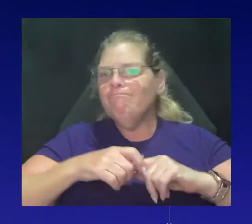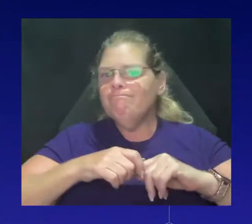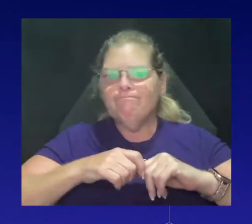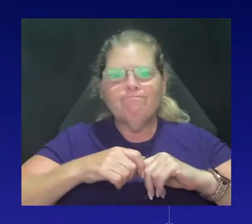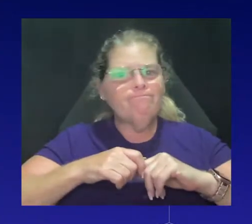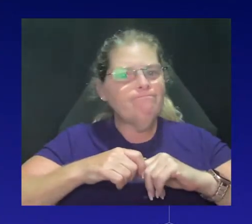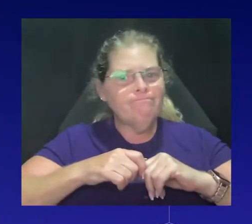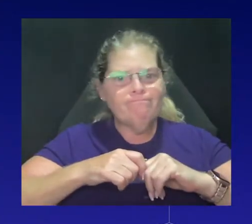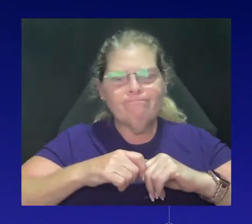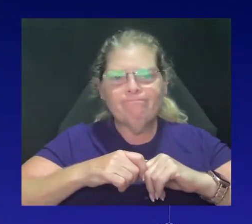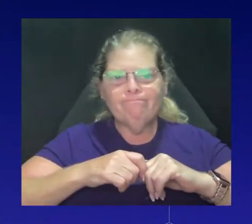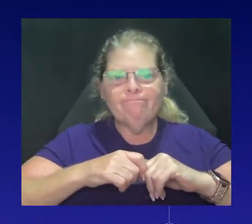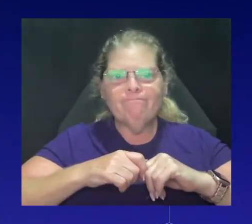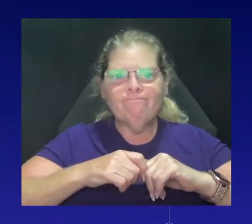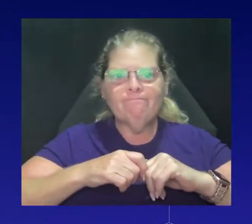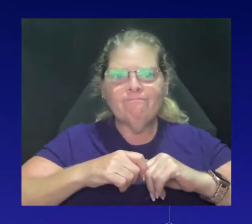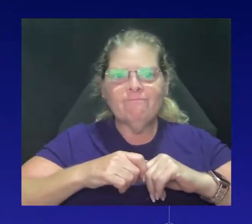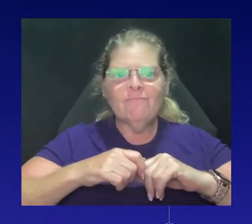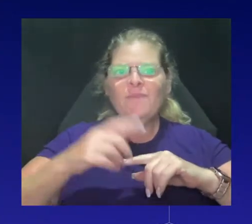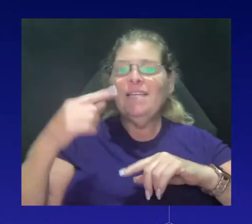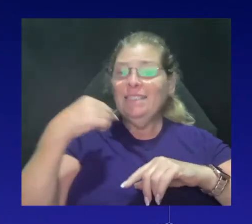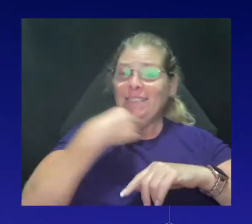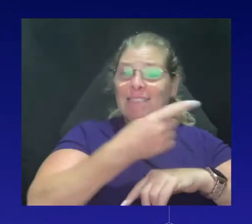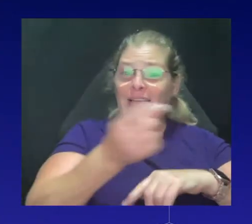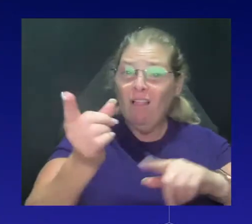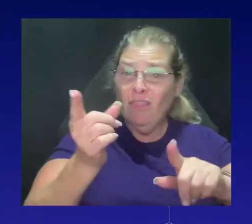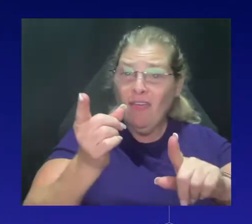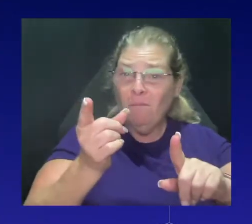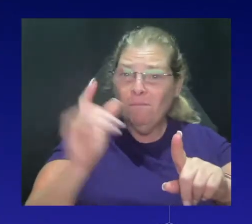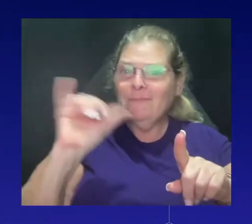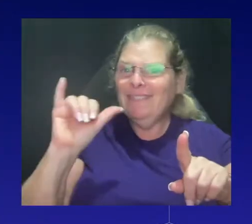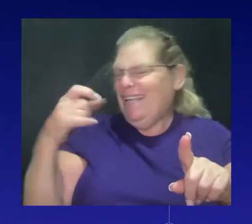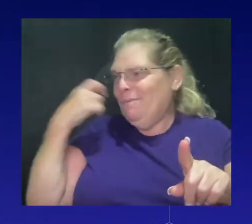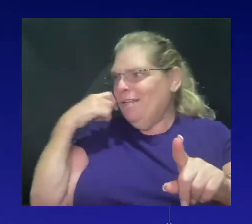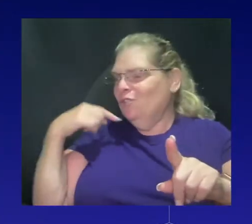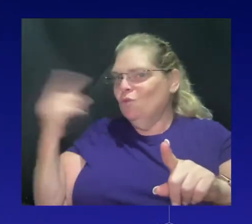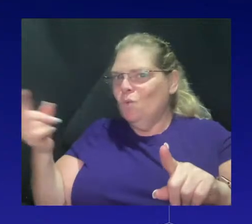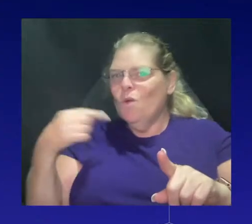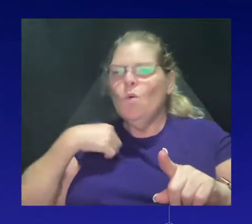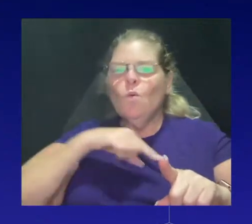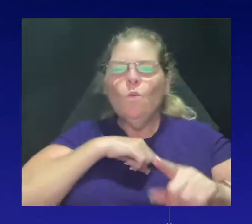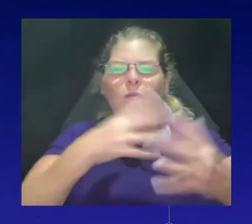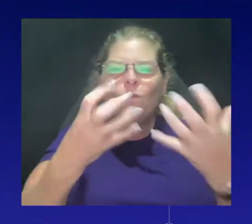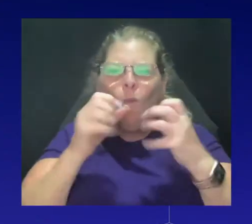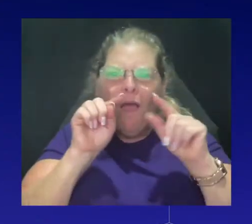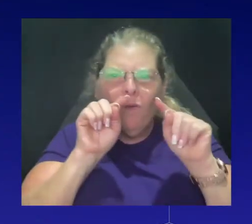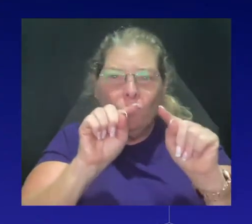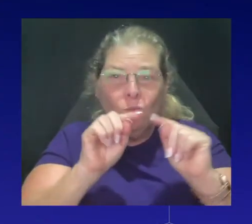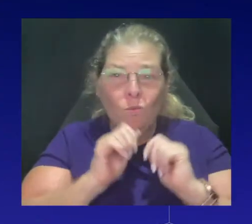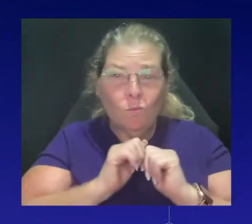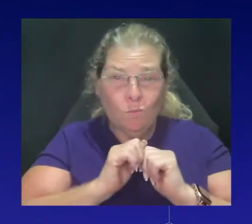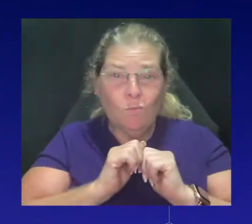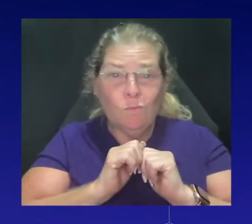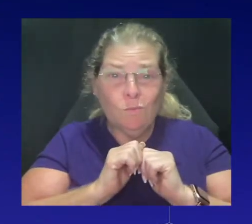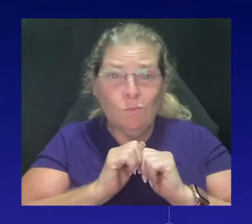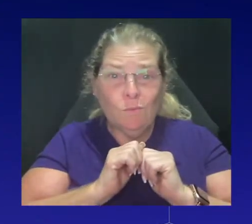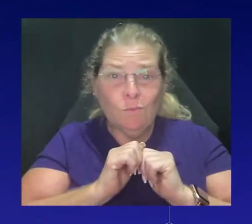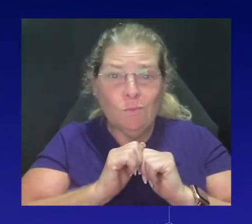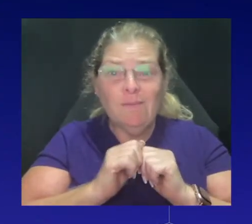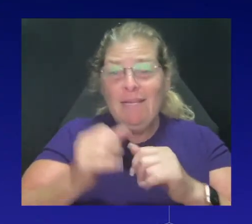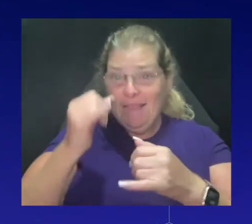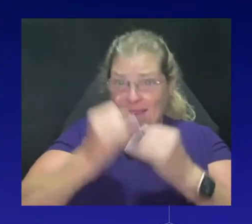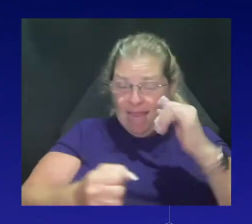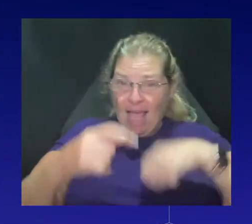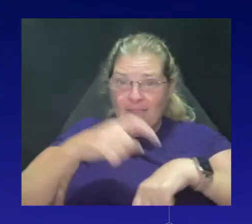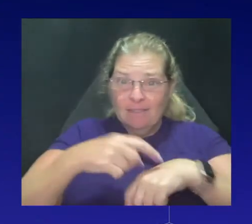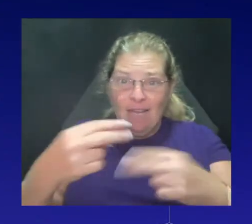I just said to you, we want you. This isn't the last time you're going to see me, because we're going to marry.